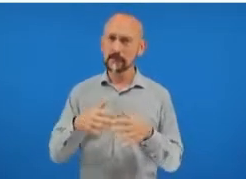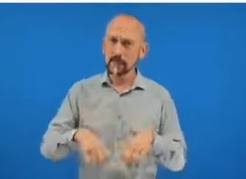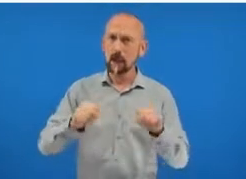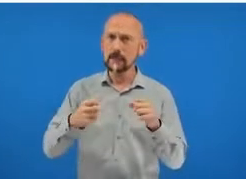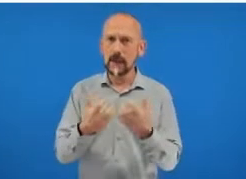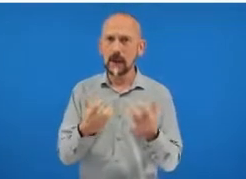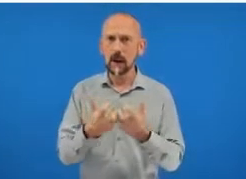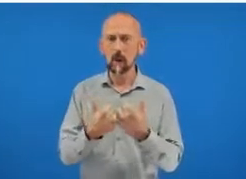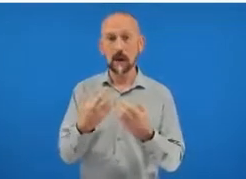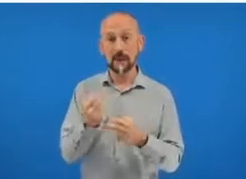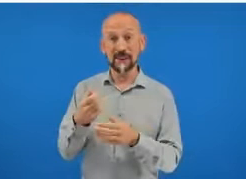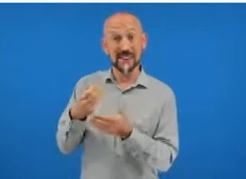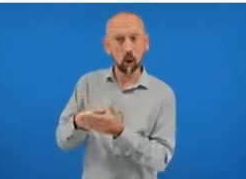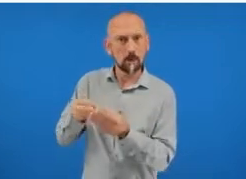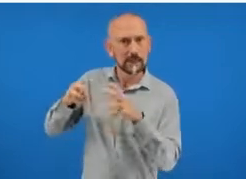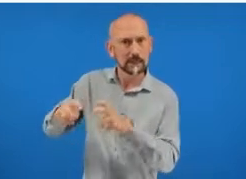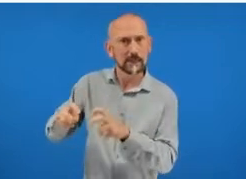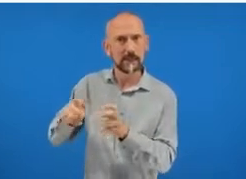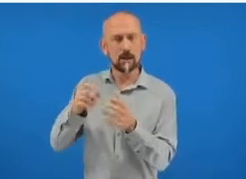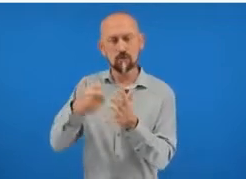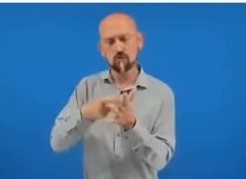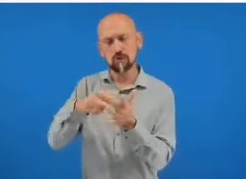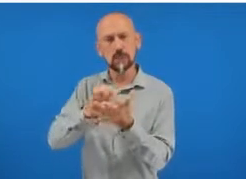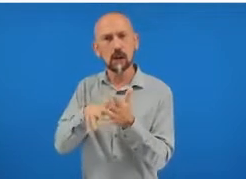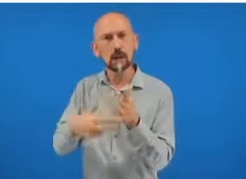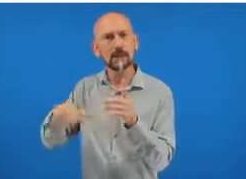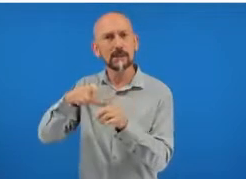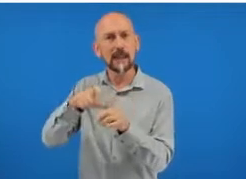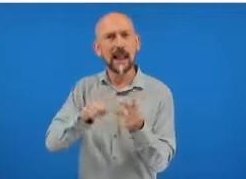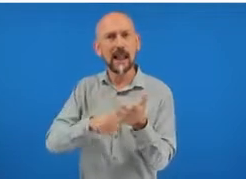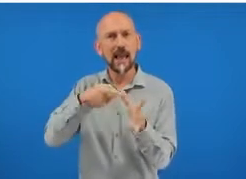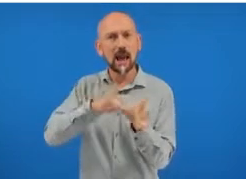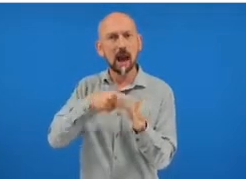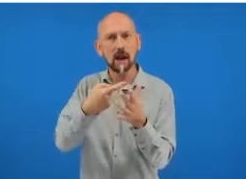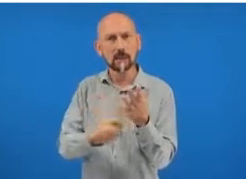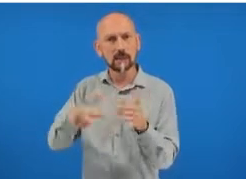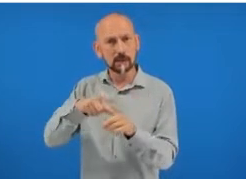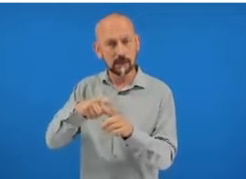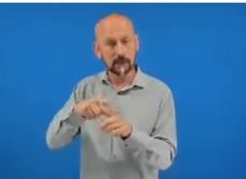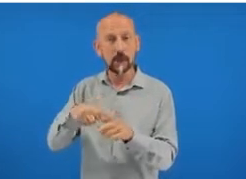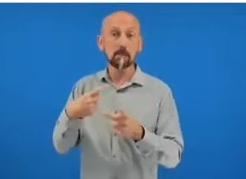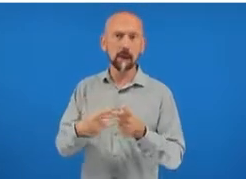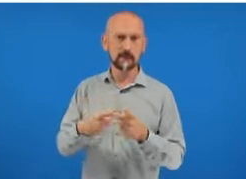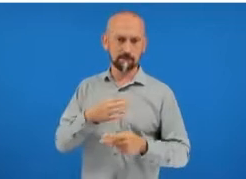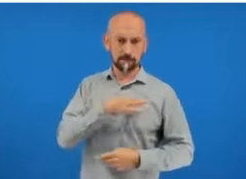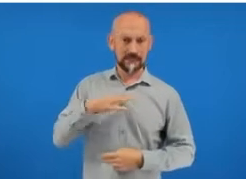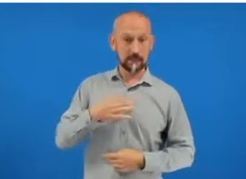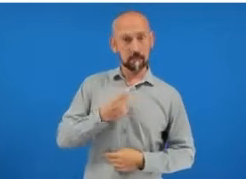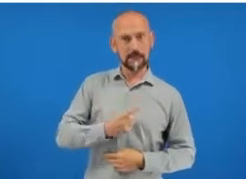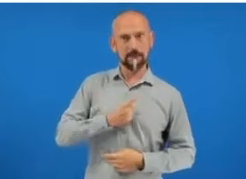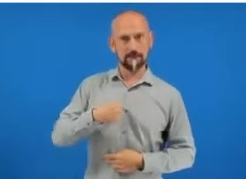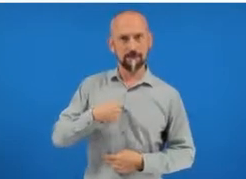economist, Richard Layard, and a clinician, myself. And the arguments we put to the government of the day are summarized in our